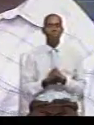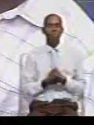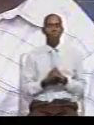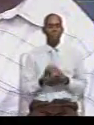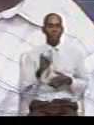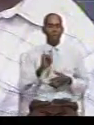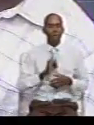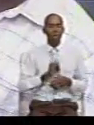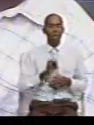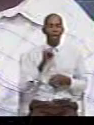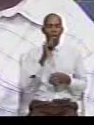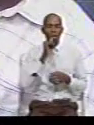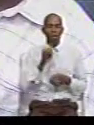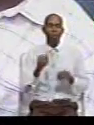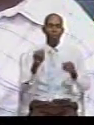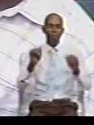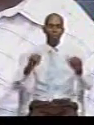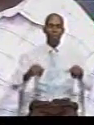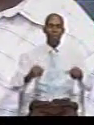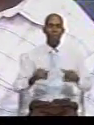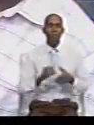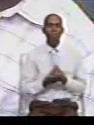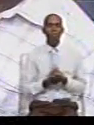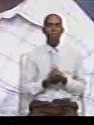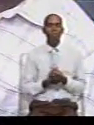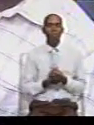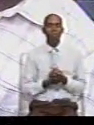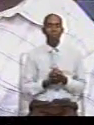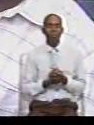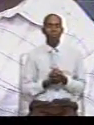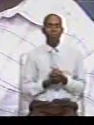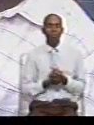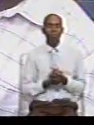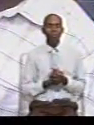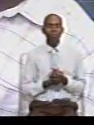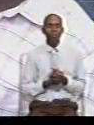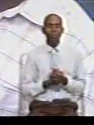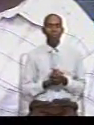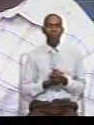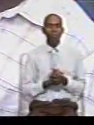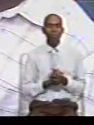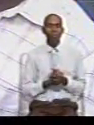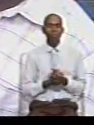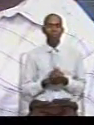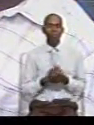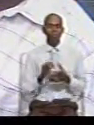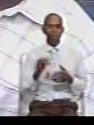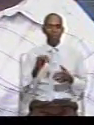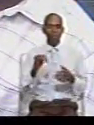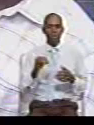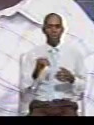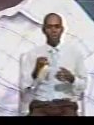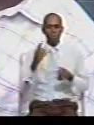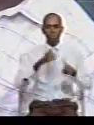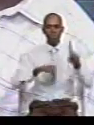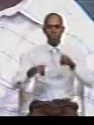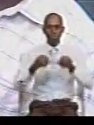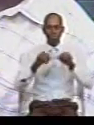I am able to quench Say, now to